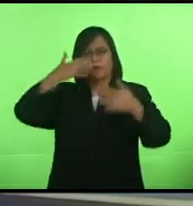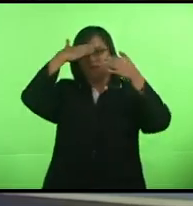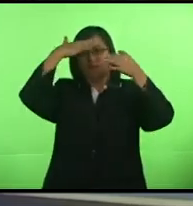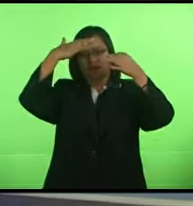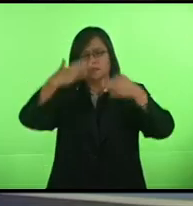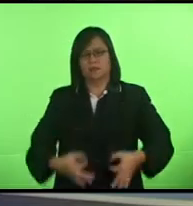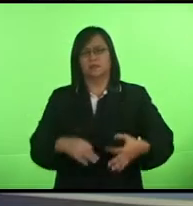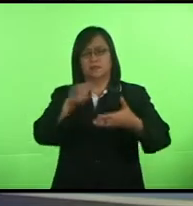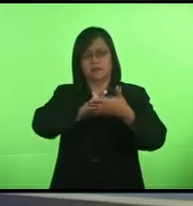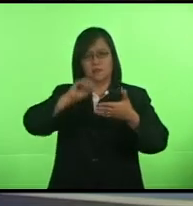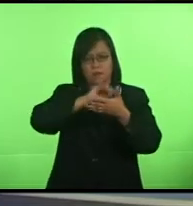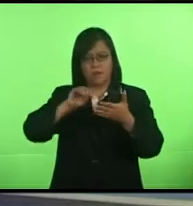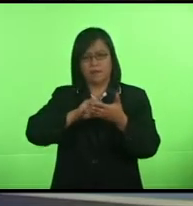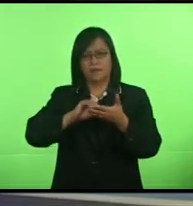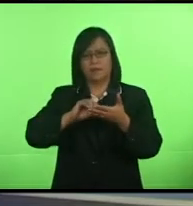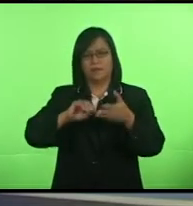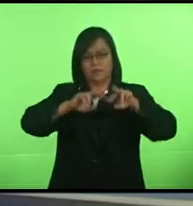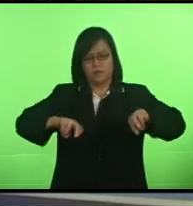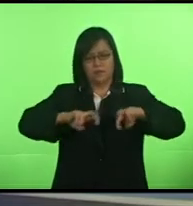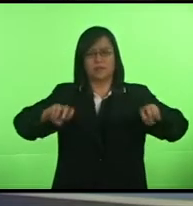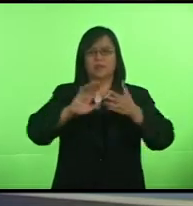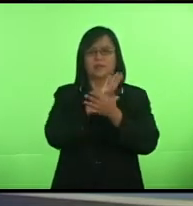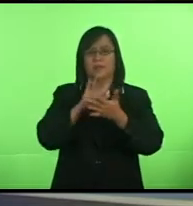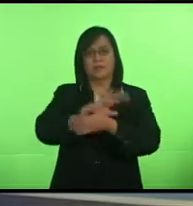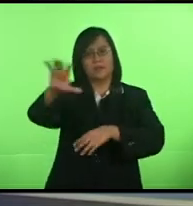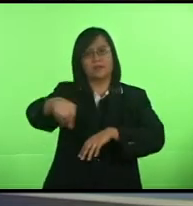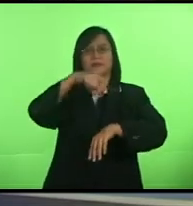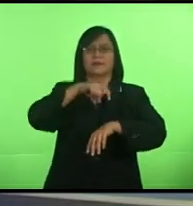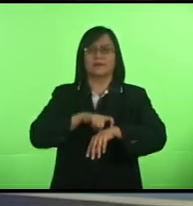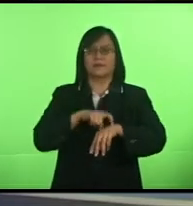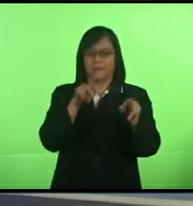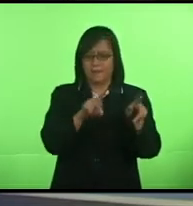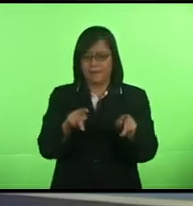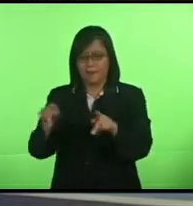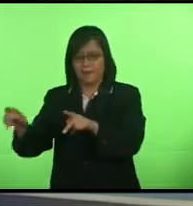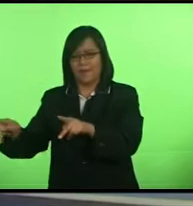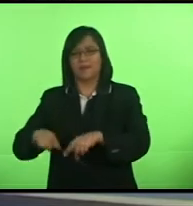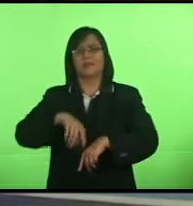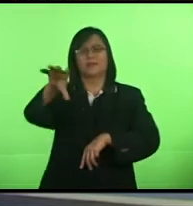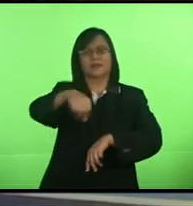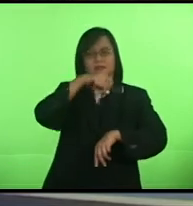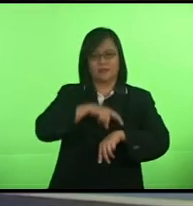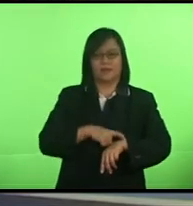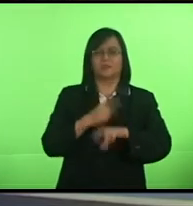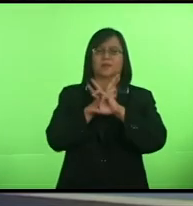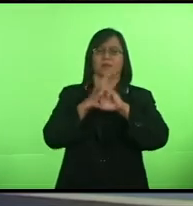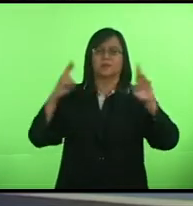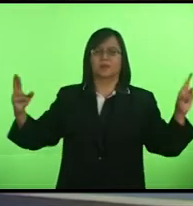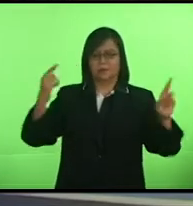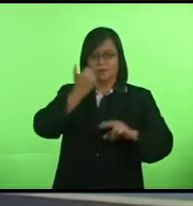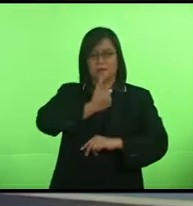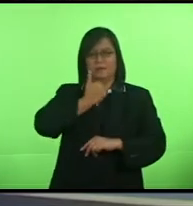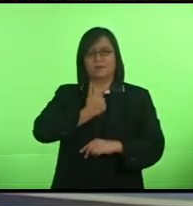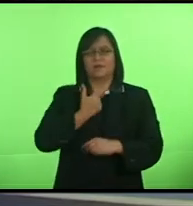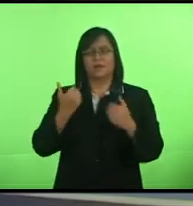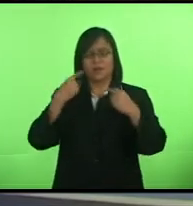a research paper, take time to plan and prepare yourself for it. There are always some strategies or tips